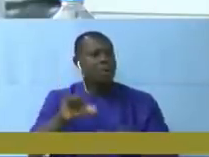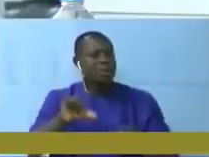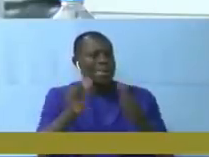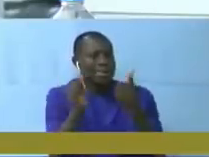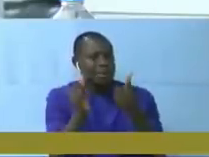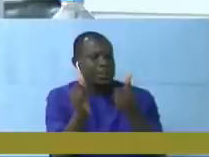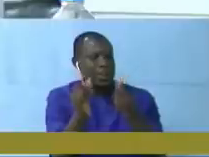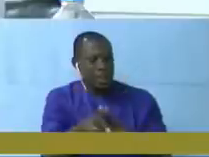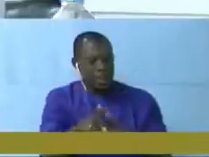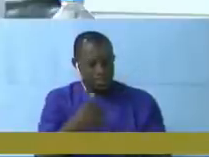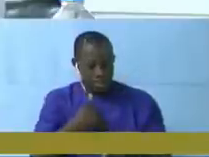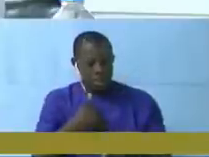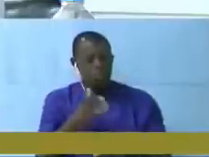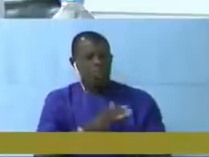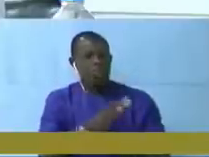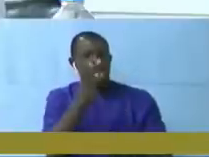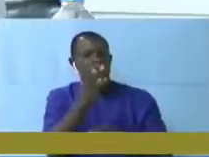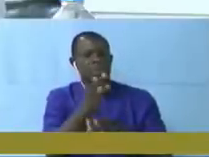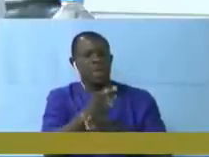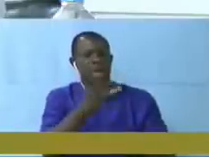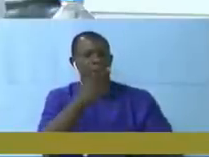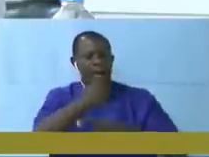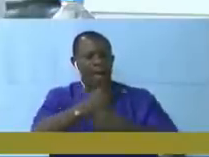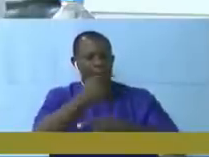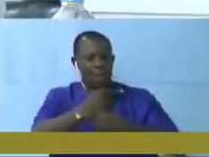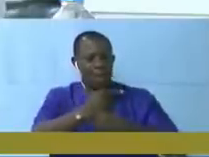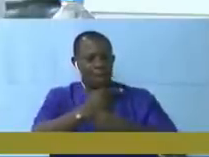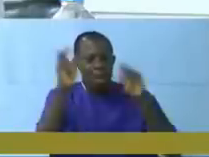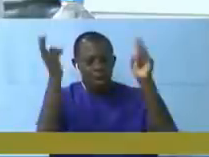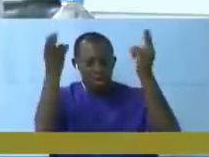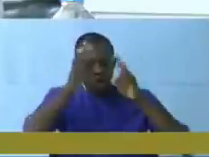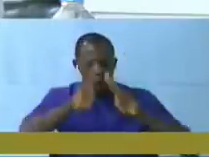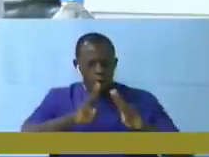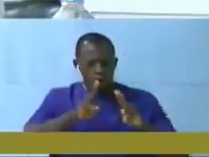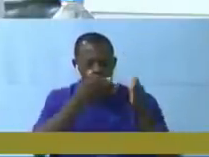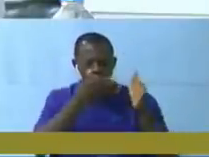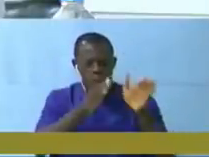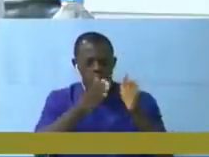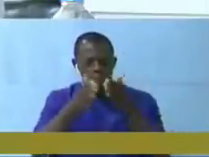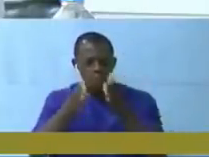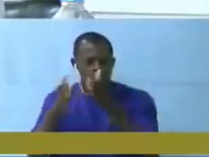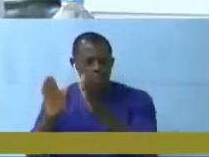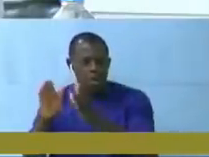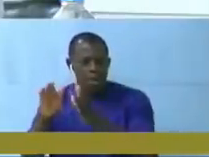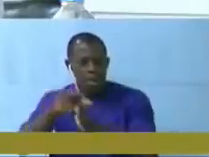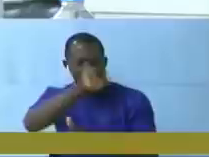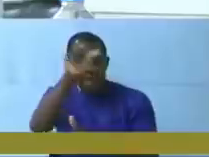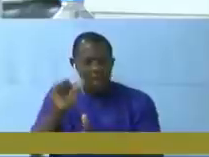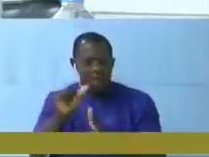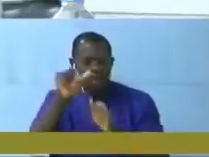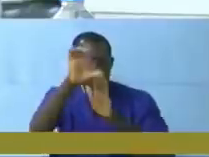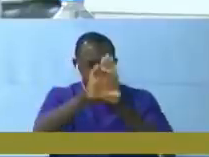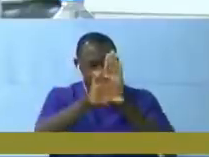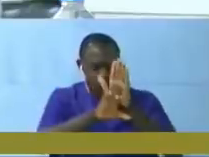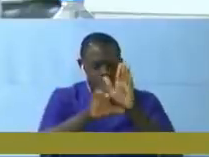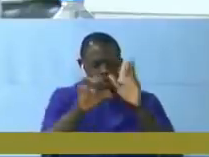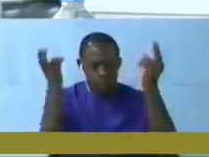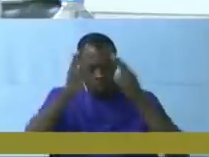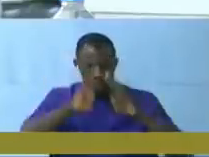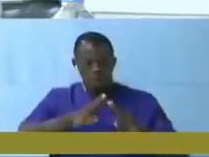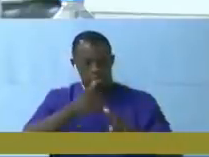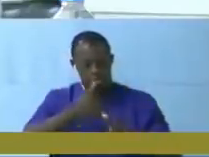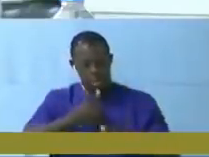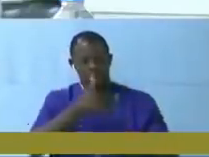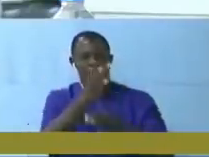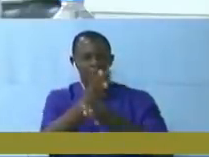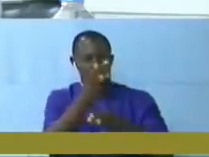teach Gambia legal system and constitutional law. Changel ben nak mangi don jangale lu aju ci wali doxalini loi fi